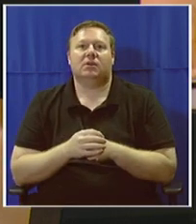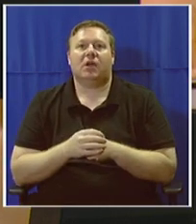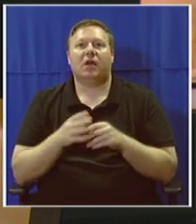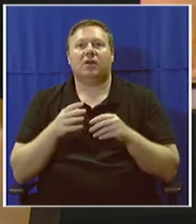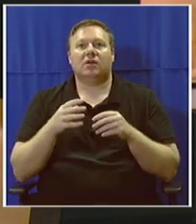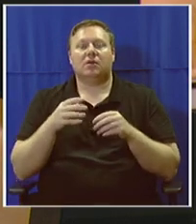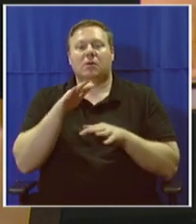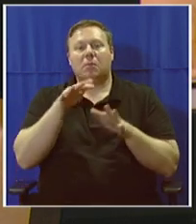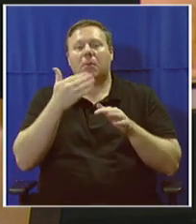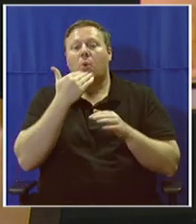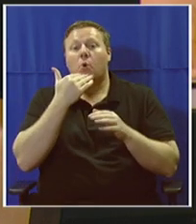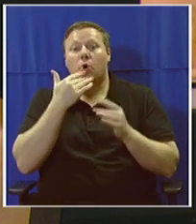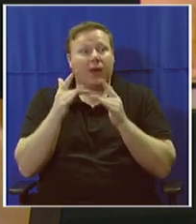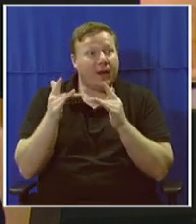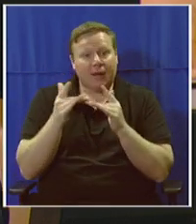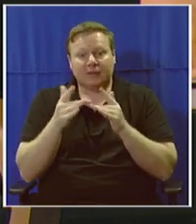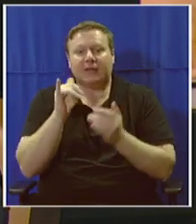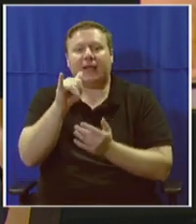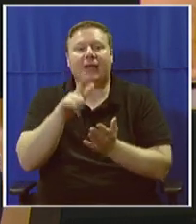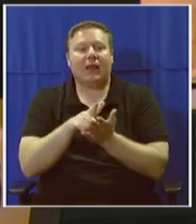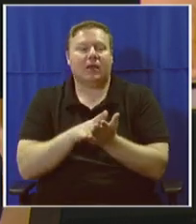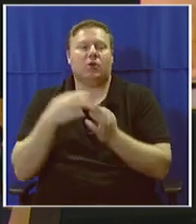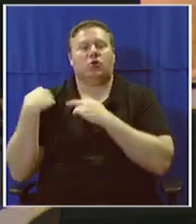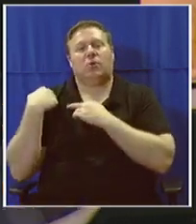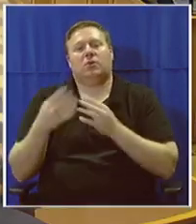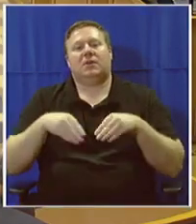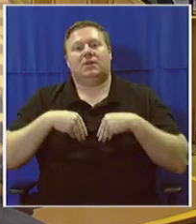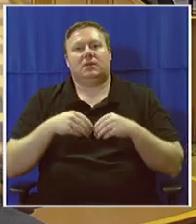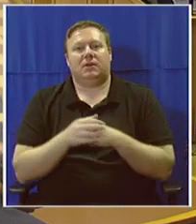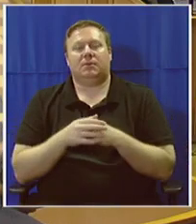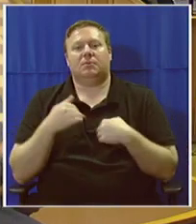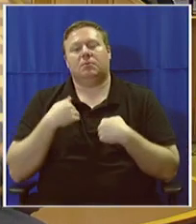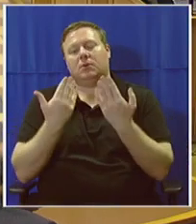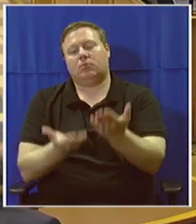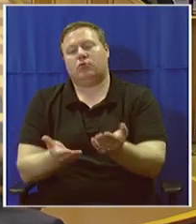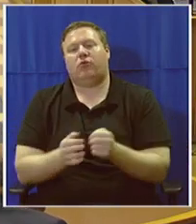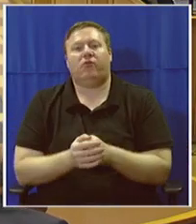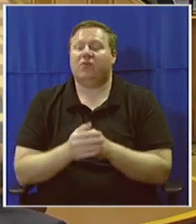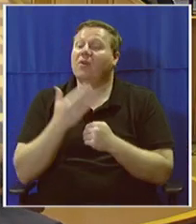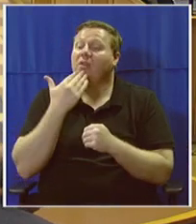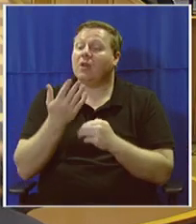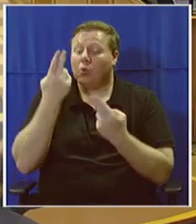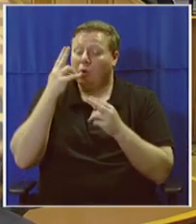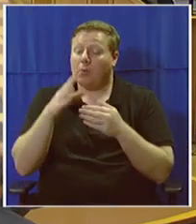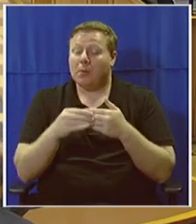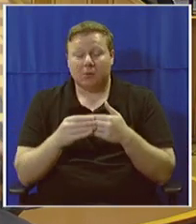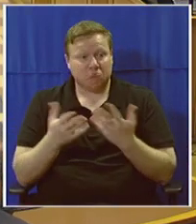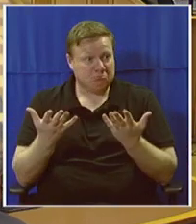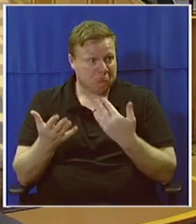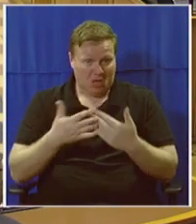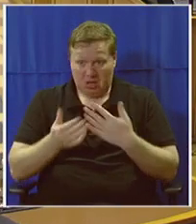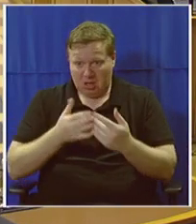those who connect electricity illegally. I so move. Thank you, Honourable Member. Are there any